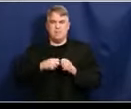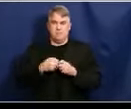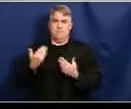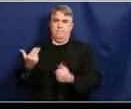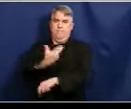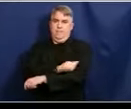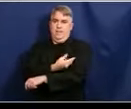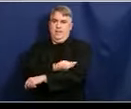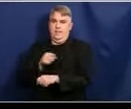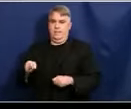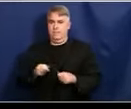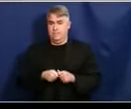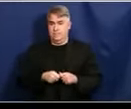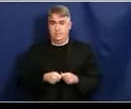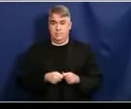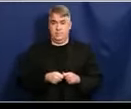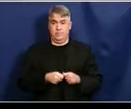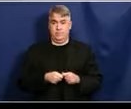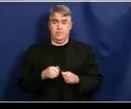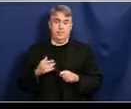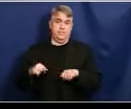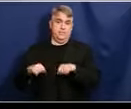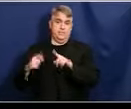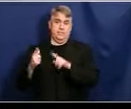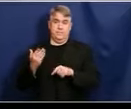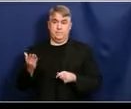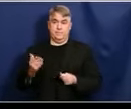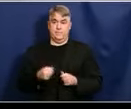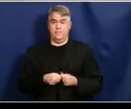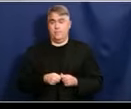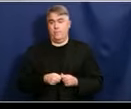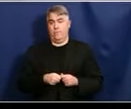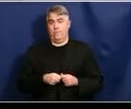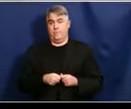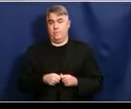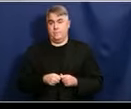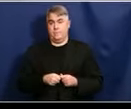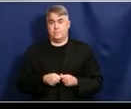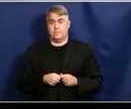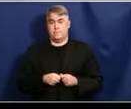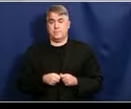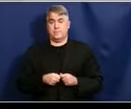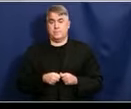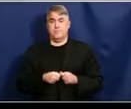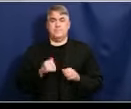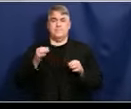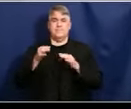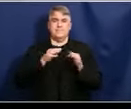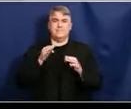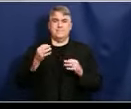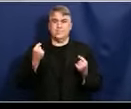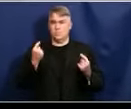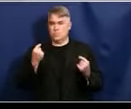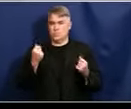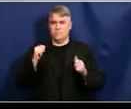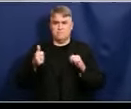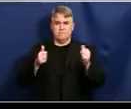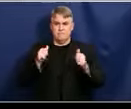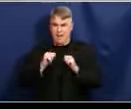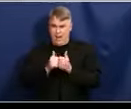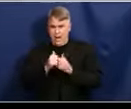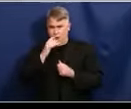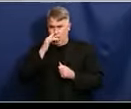the next couple of slides. These are just the our ecosystem, vaccination